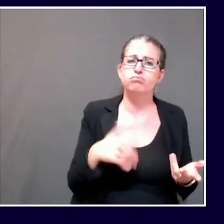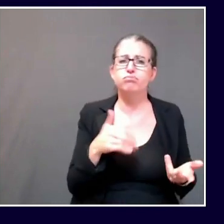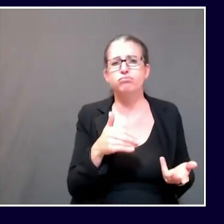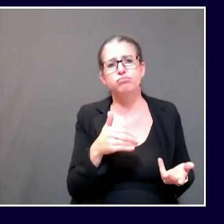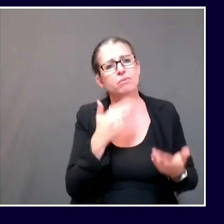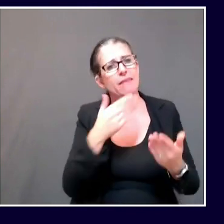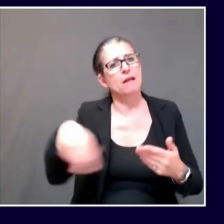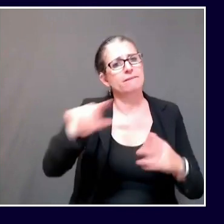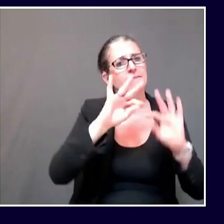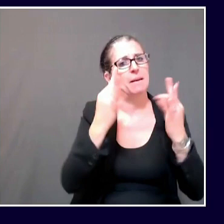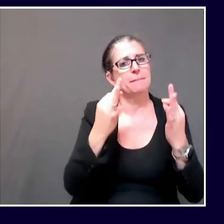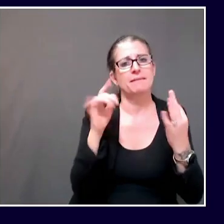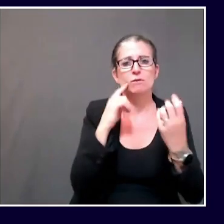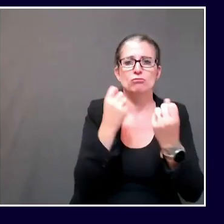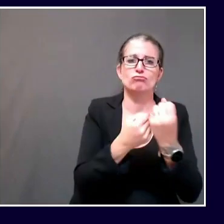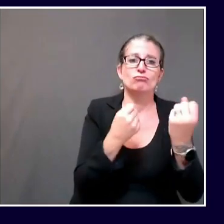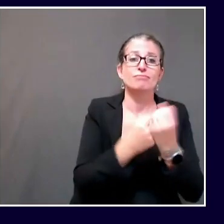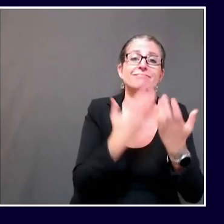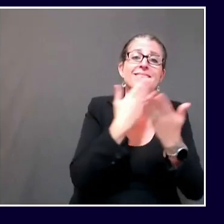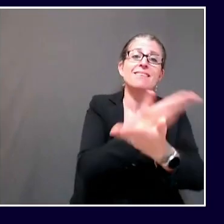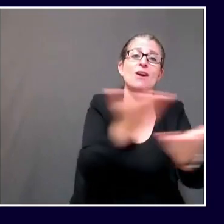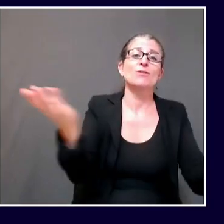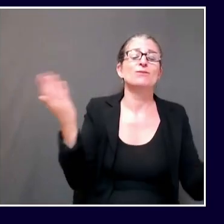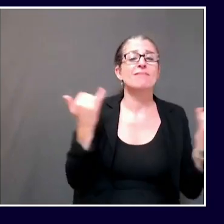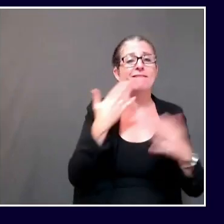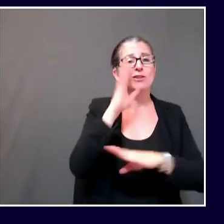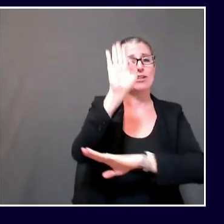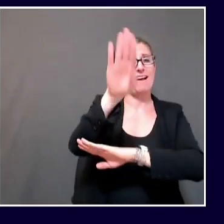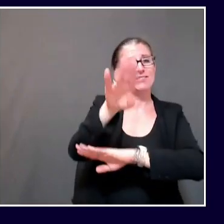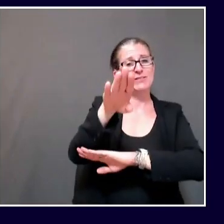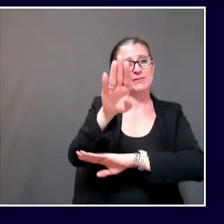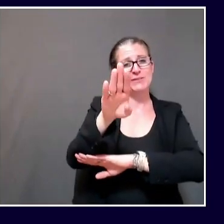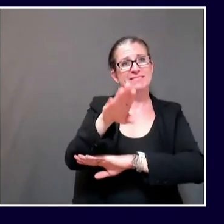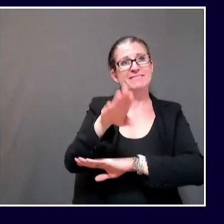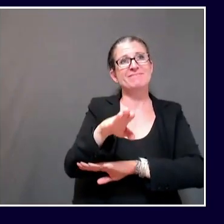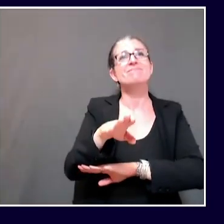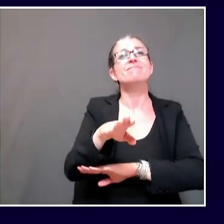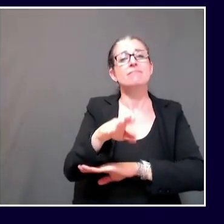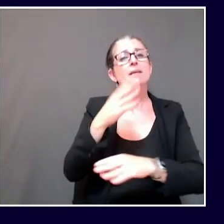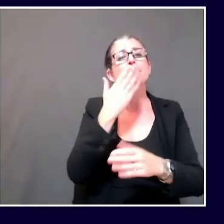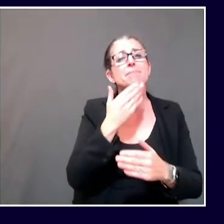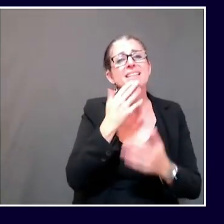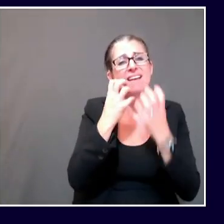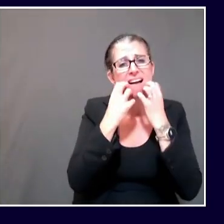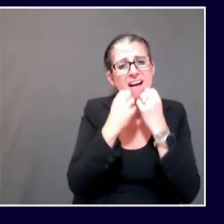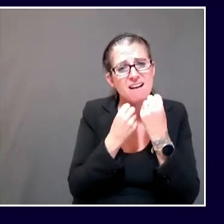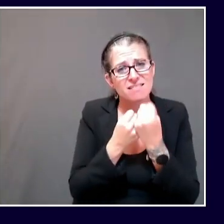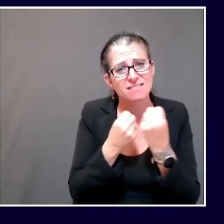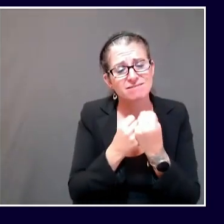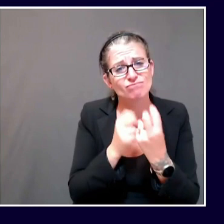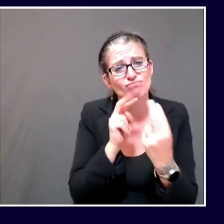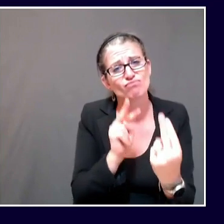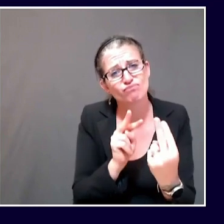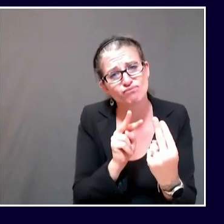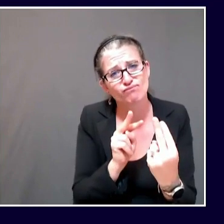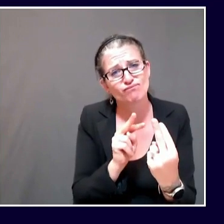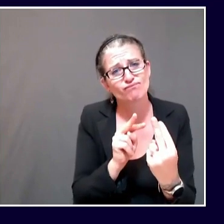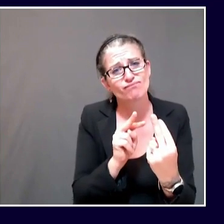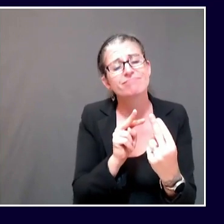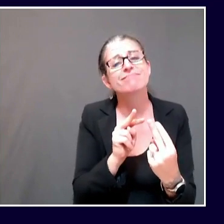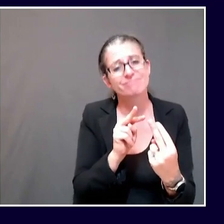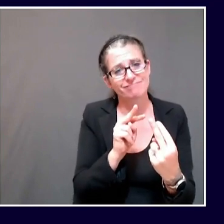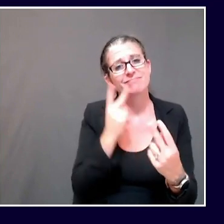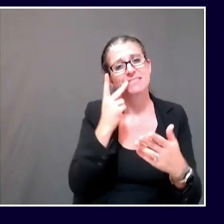with that, I hope everyone has a good afternoon. As always, please be kind and take care of one another. We'll talk again next week.